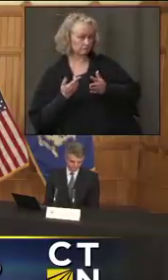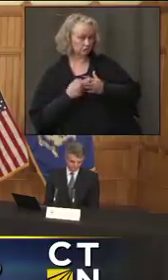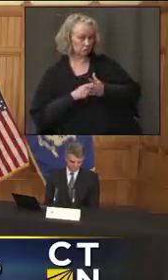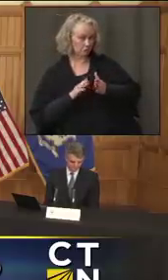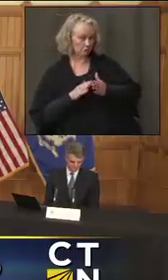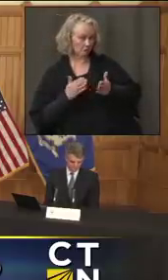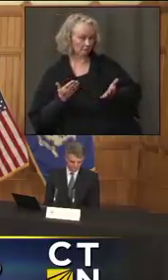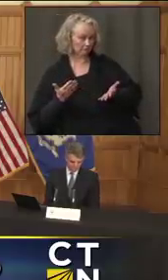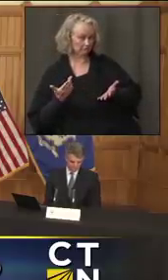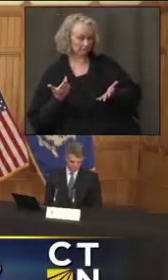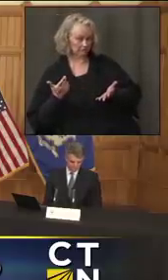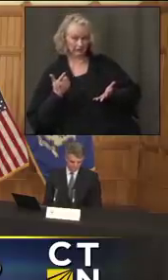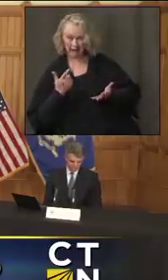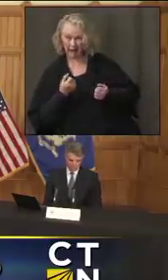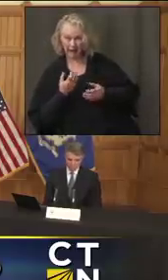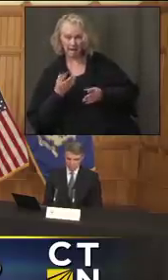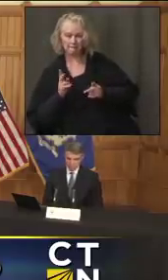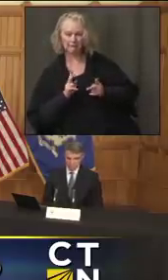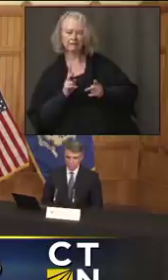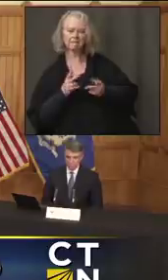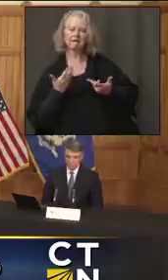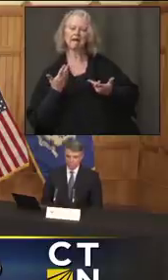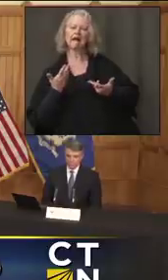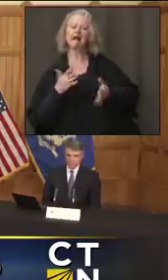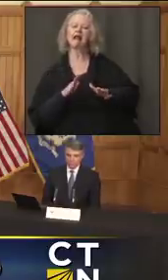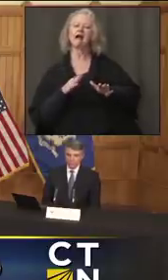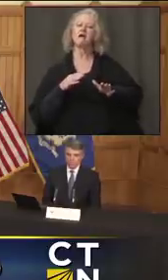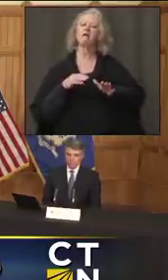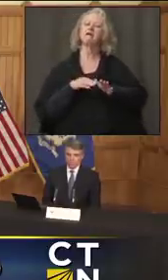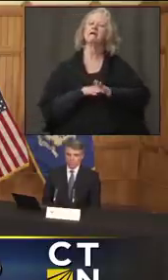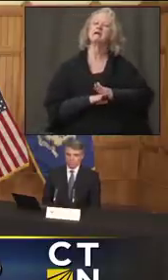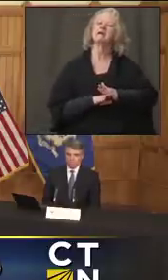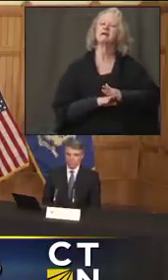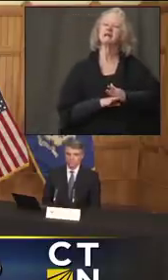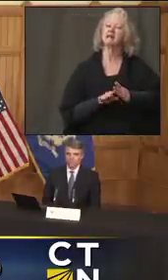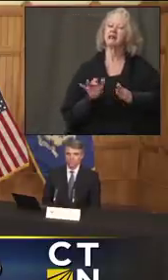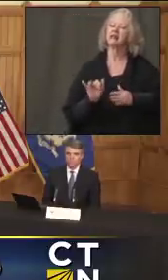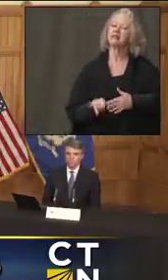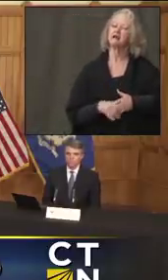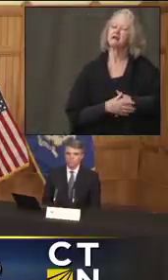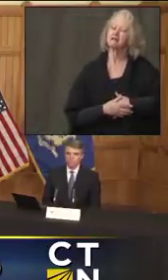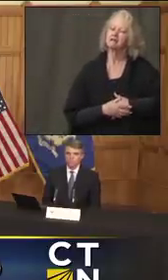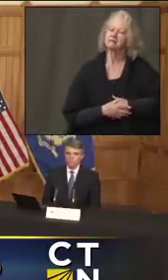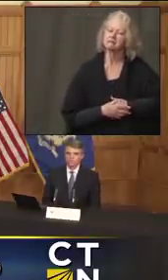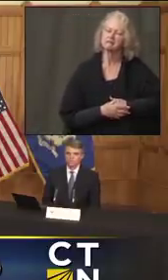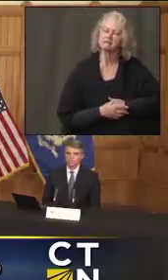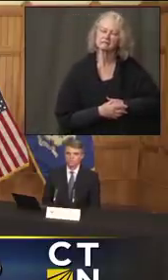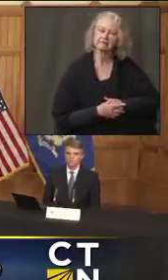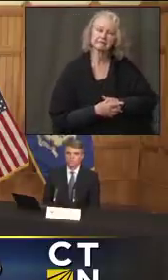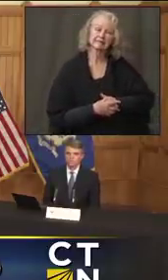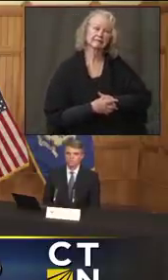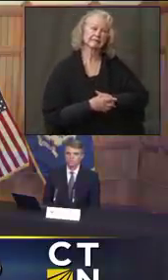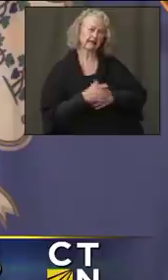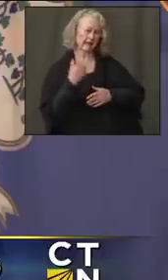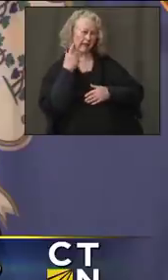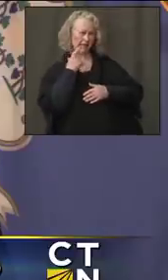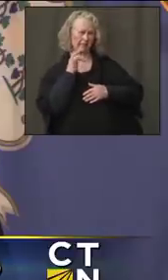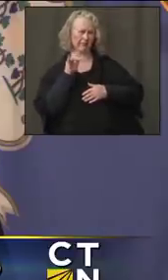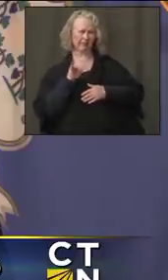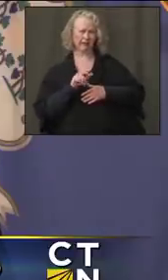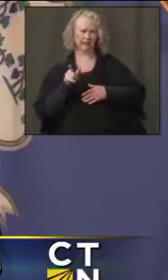plan in place for how many people would be allowed in institutions like that? I think the reopen